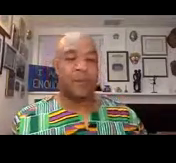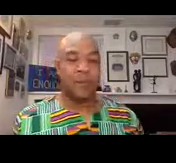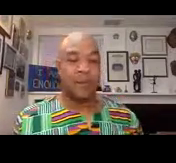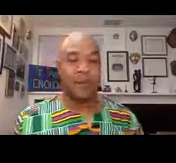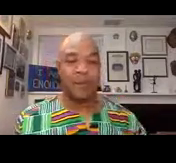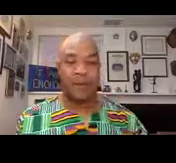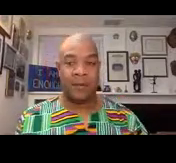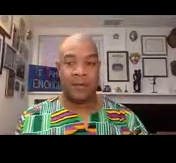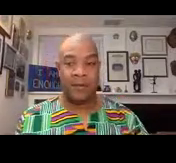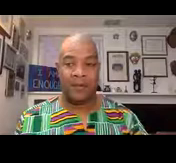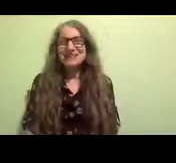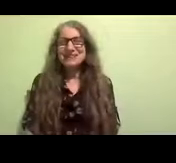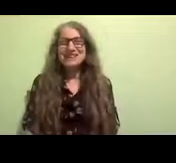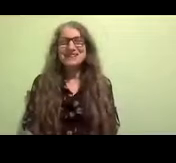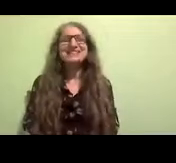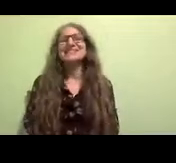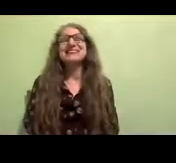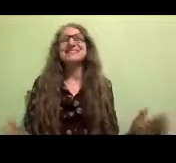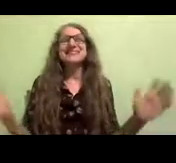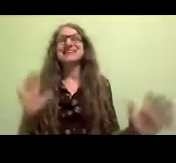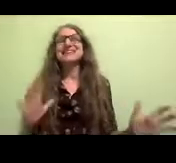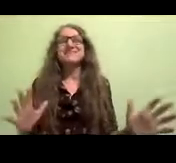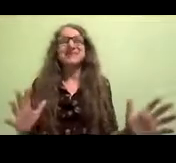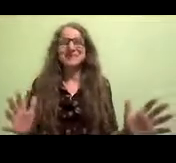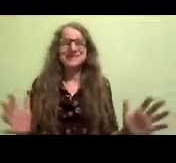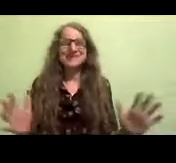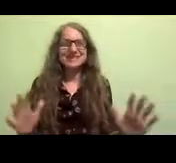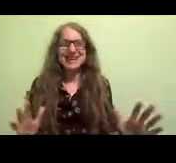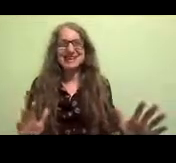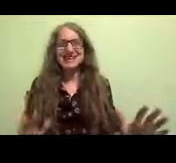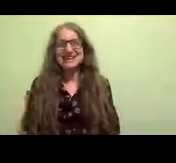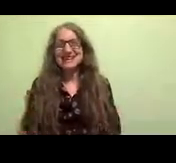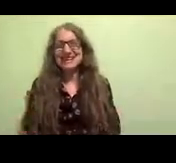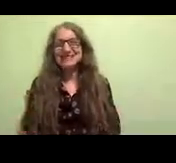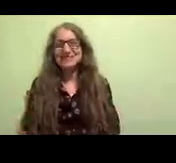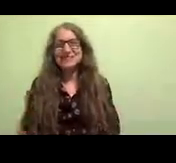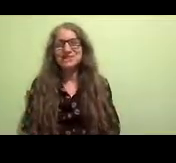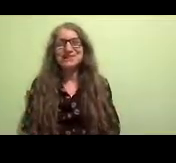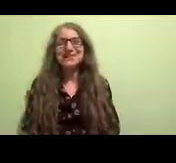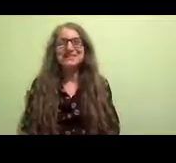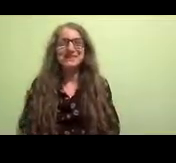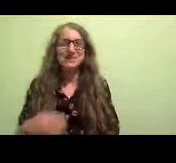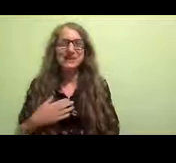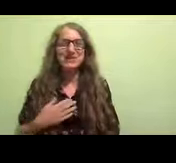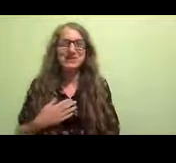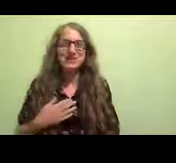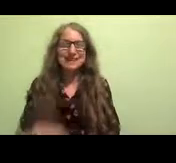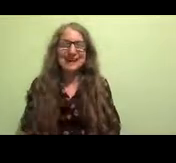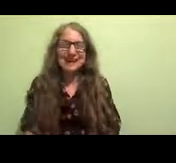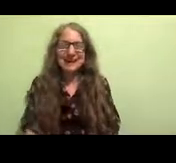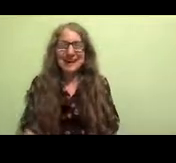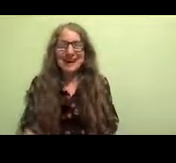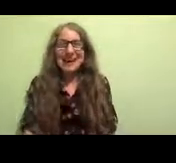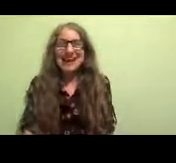I'm just digesting everything that Bill just said. Thanks so much, Bill. I feel really nourished by